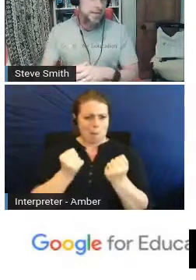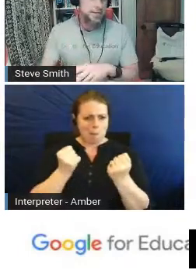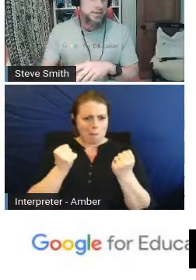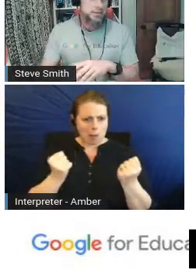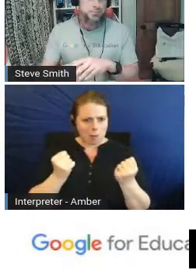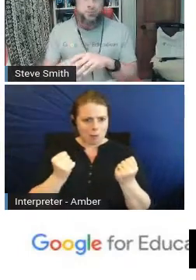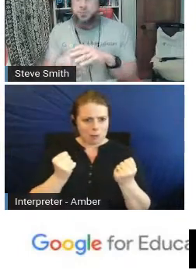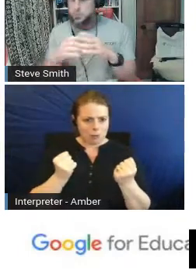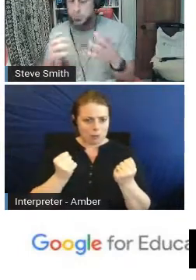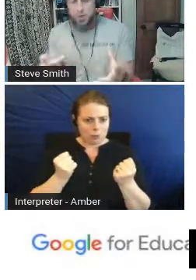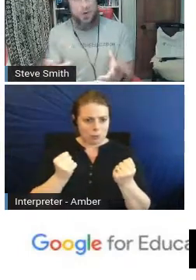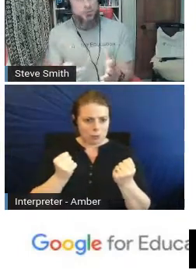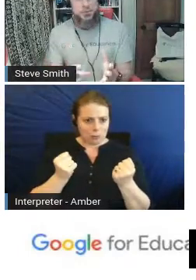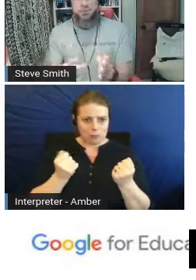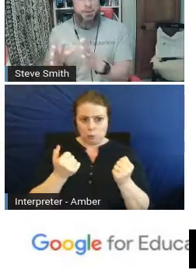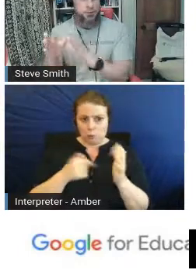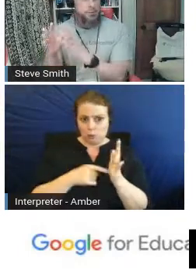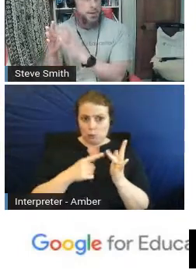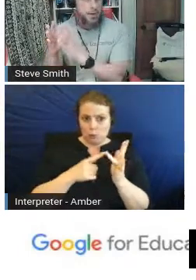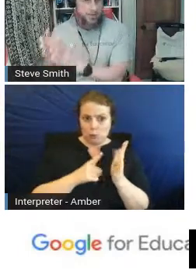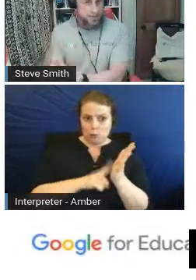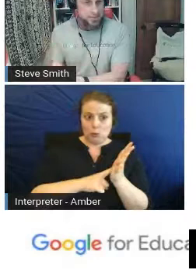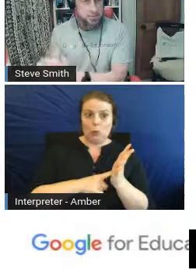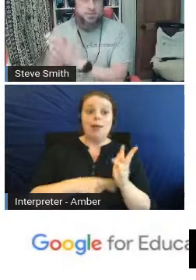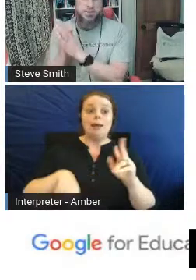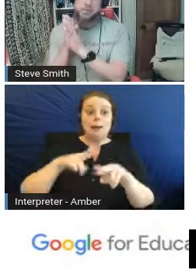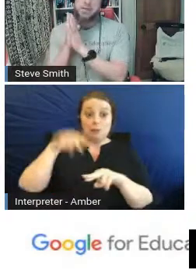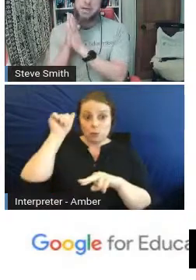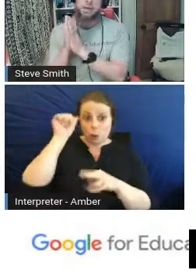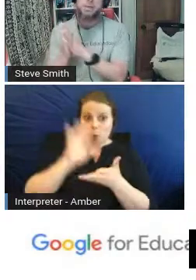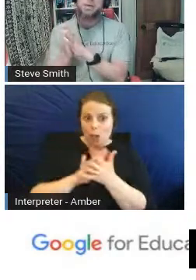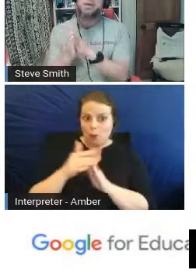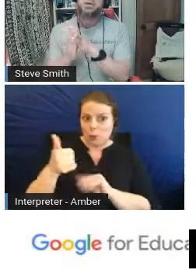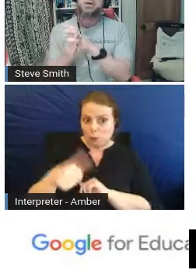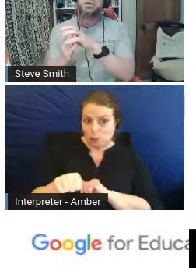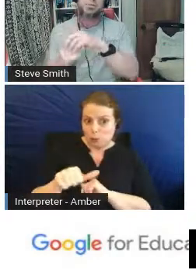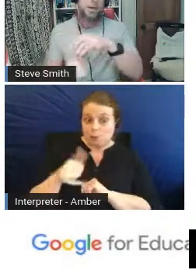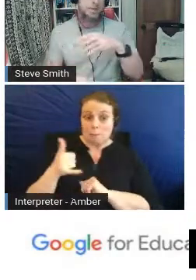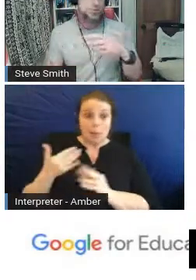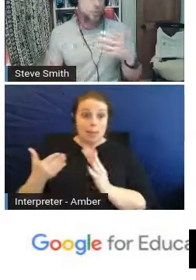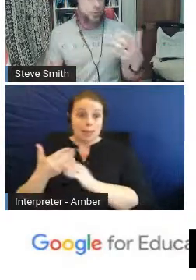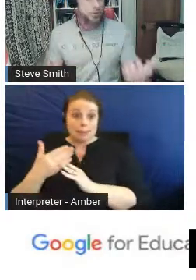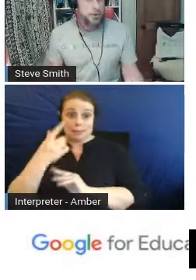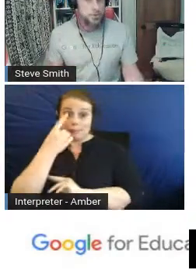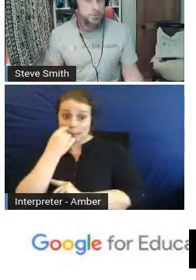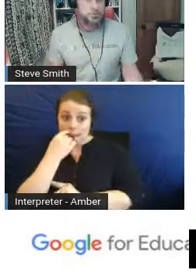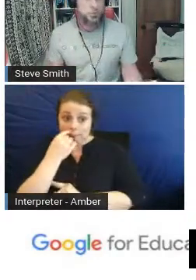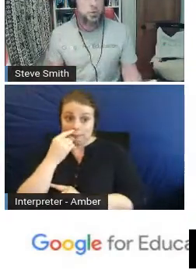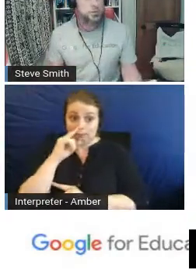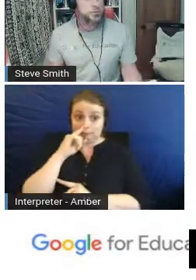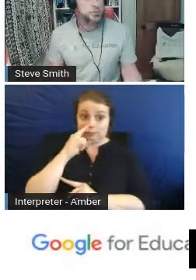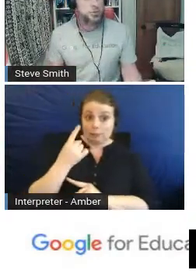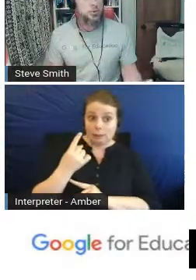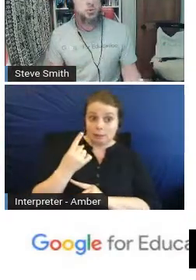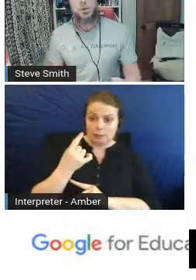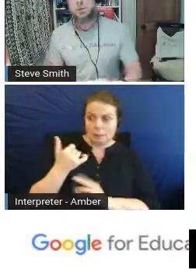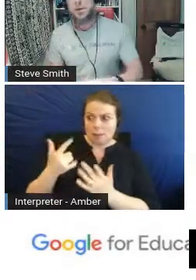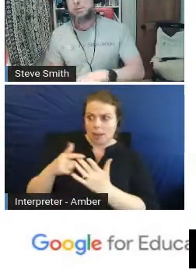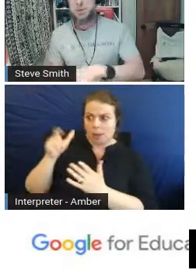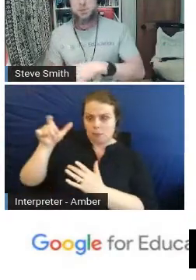it. And I know for some people you might not have access to this. You might have someone who looks after it for you at your